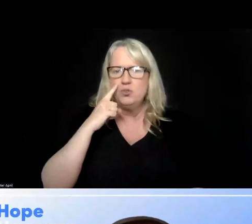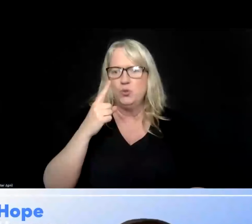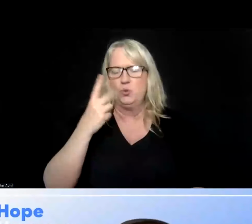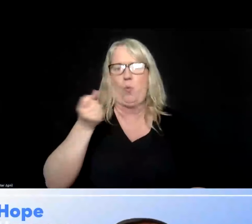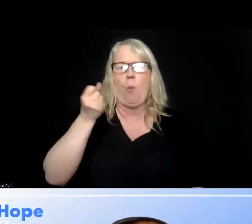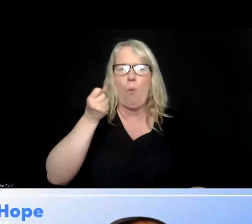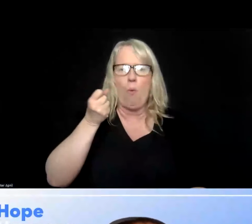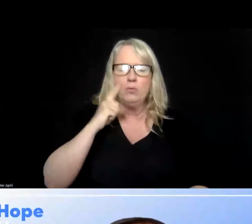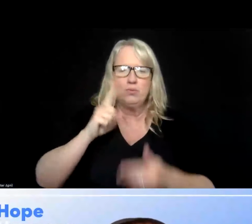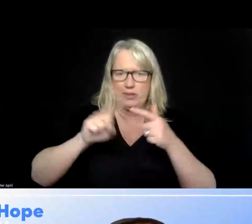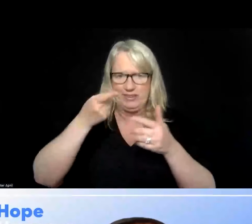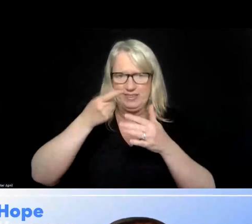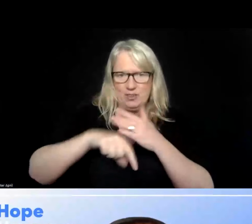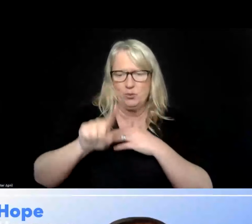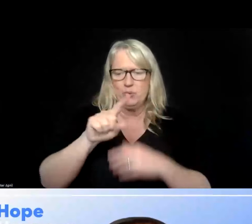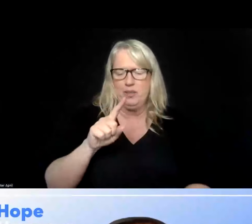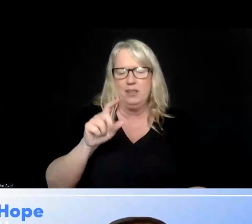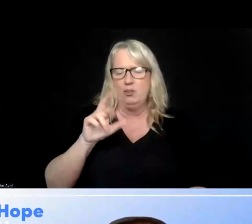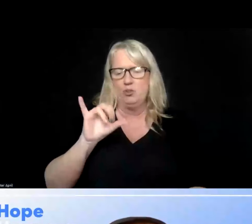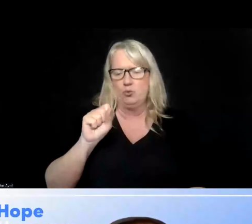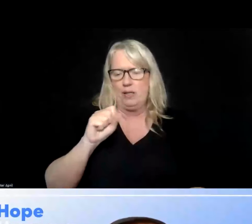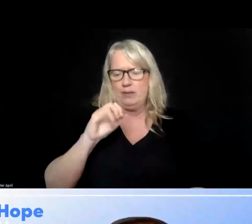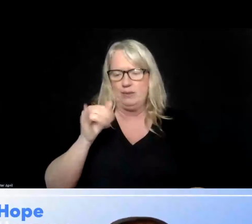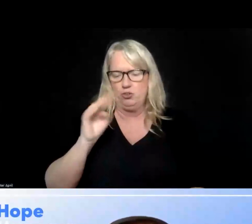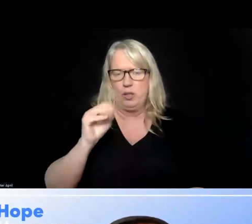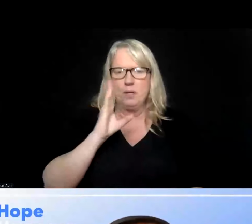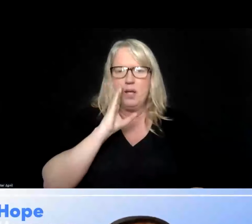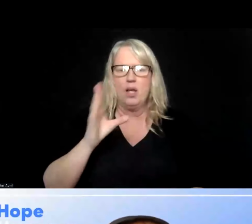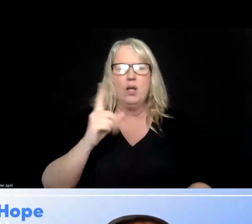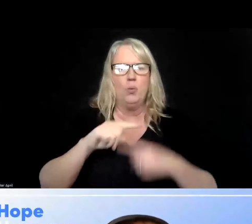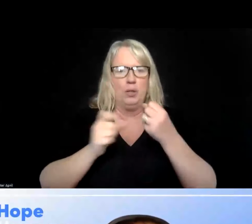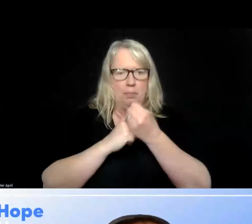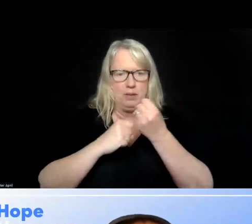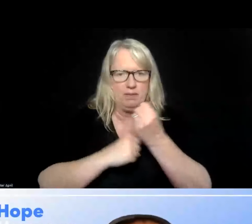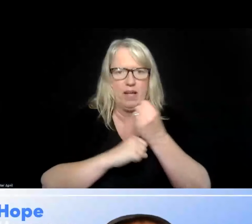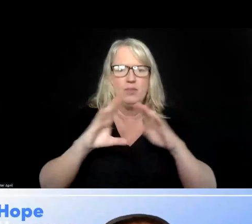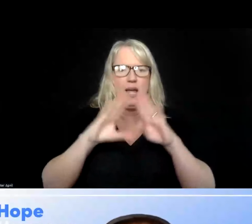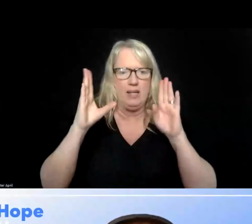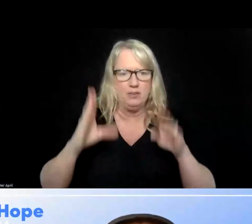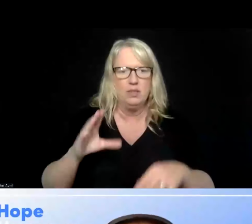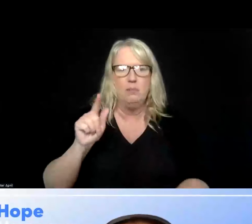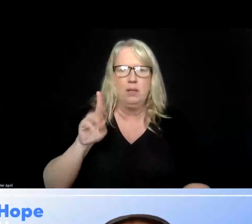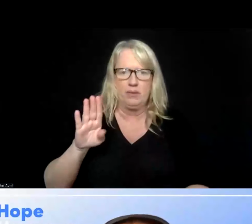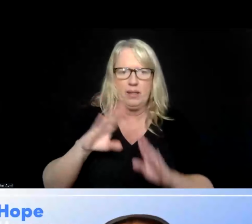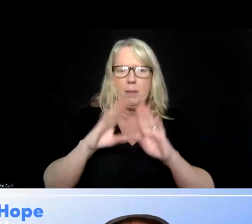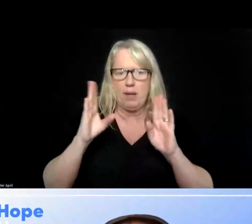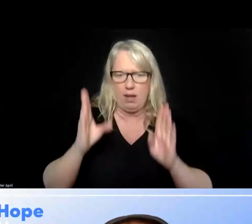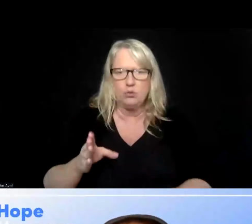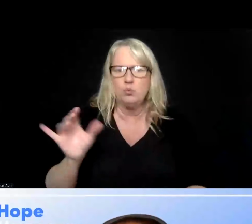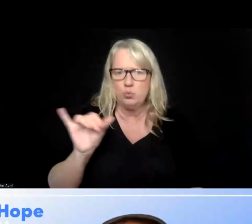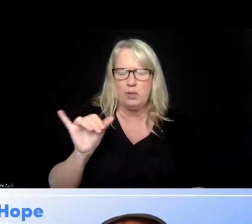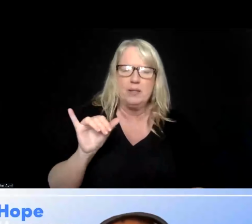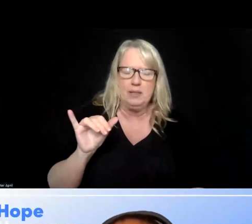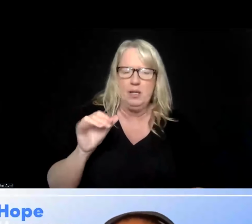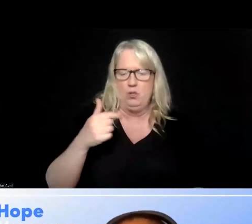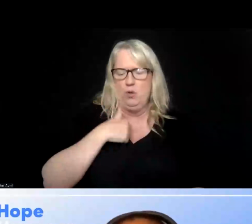week. The next week's Crisis Jam will feature a fountain house and information about the Clubhouse model. And so